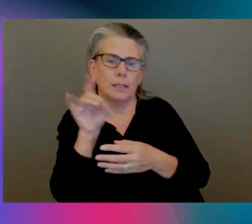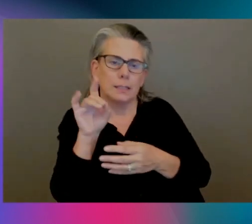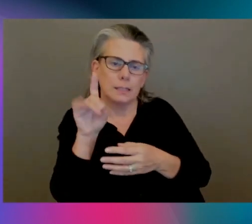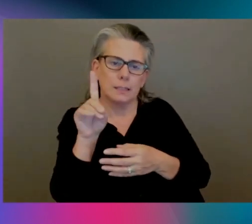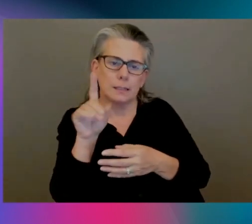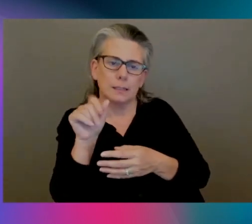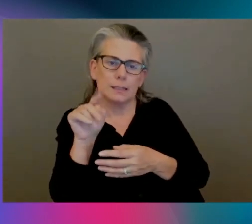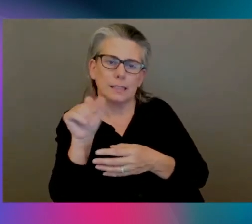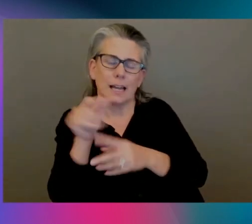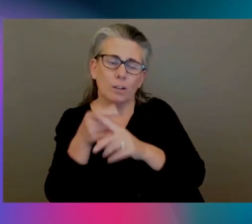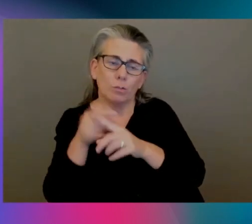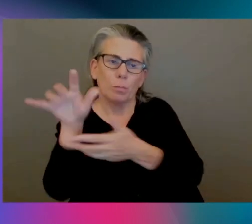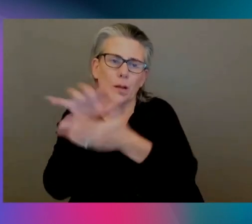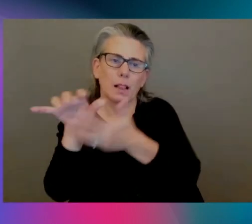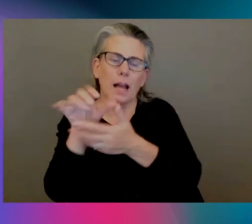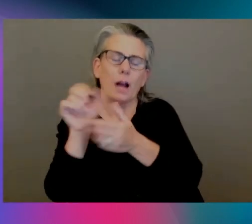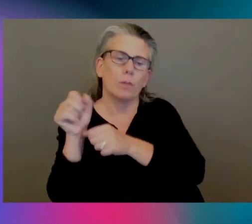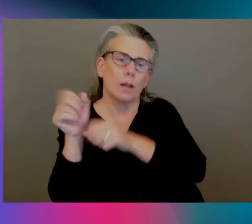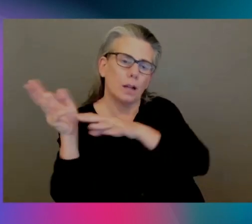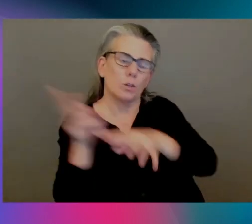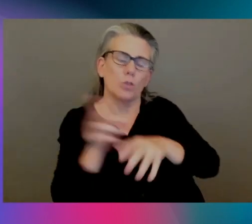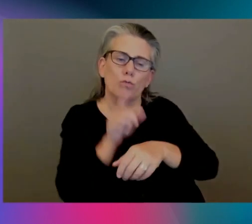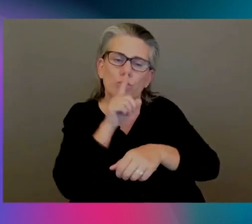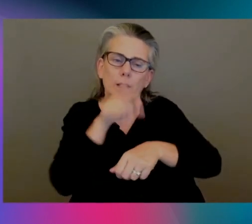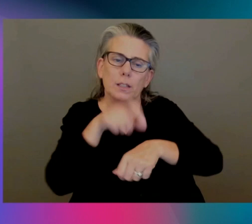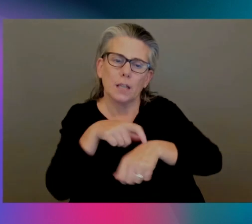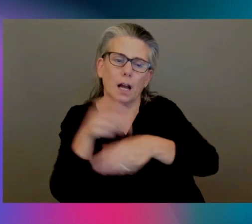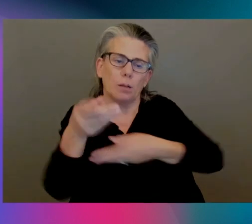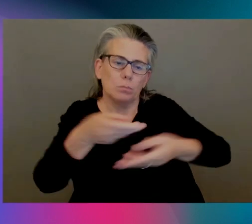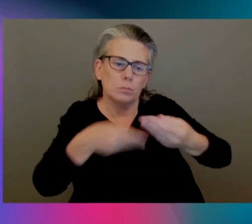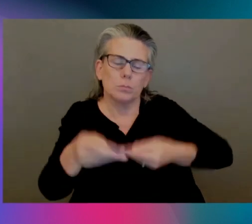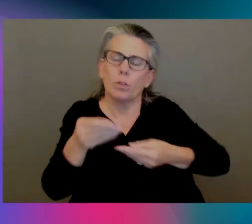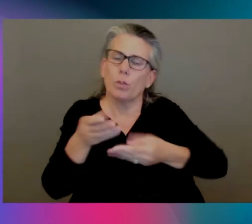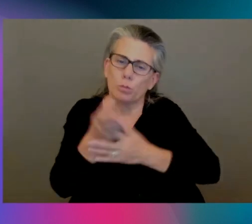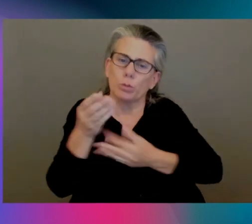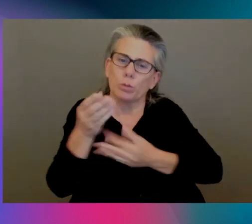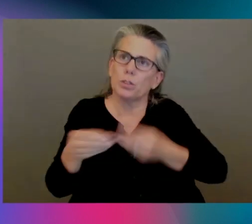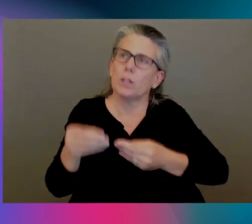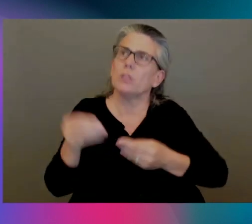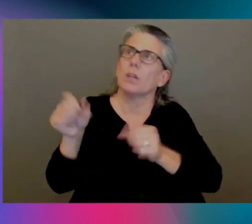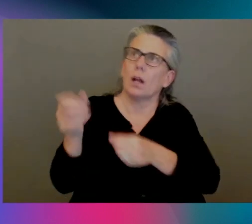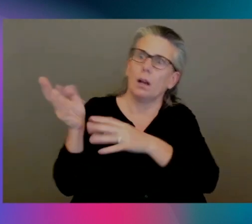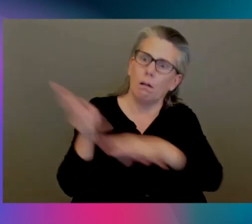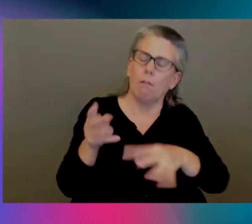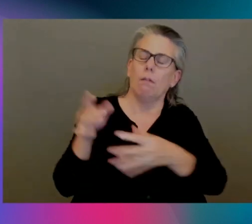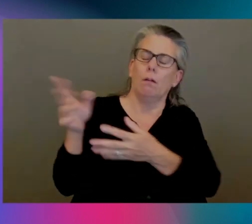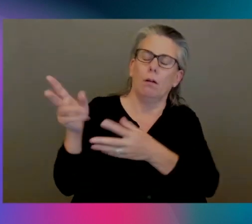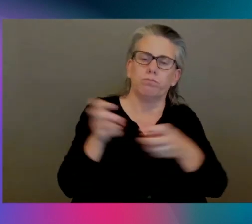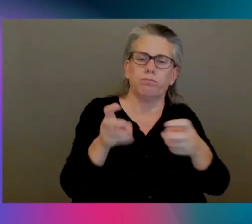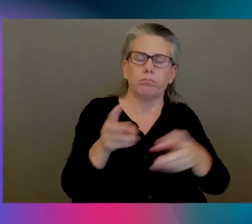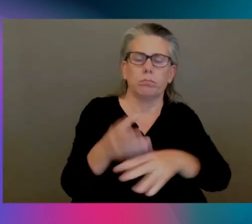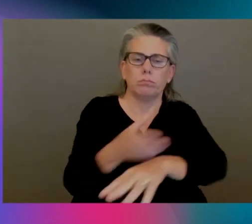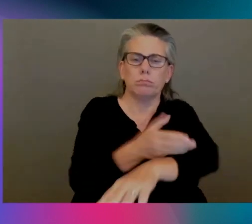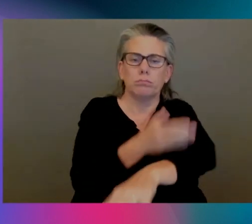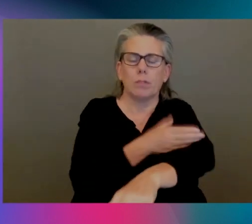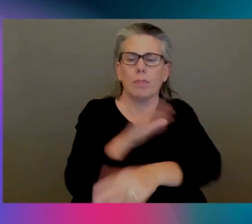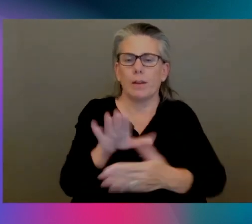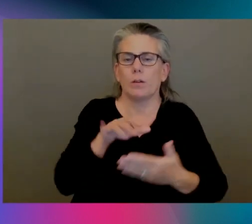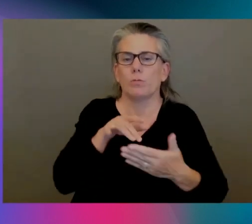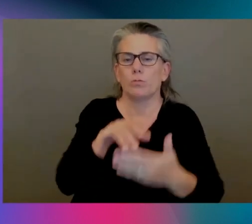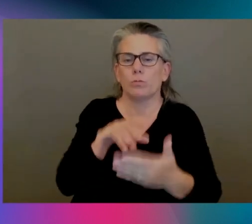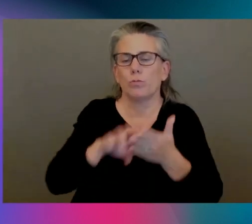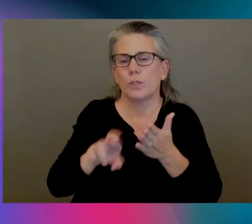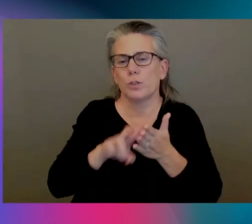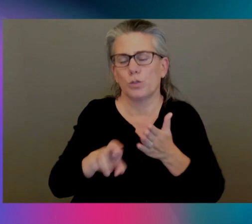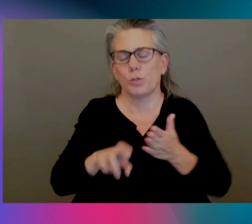time changes to the environment. Excellent. This is very cool because this seems kind of a recurring theme that you guys are